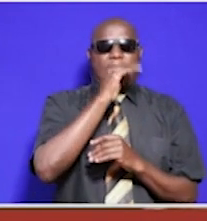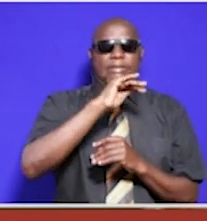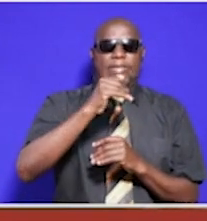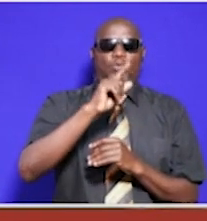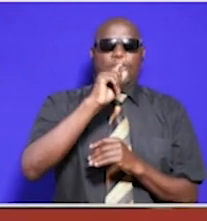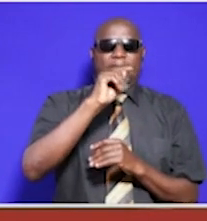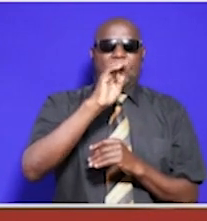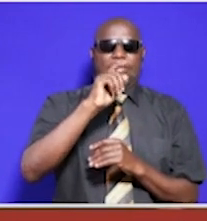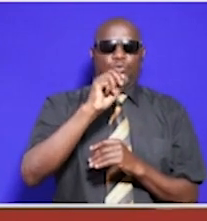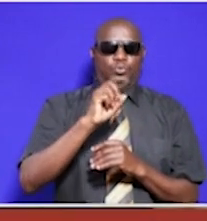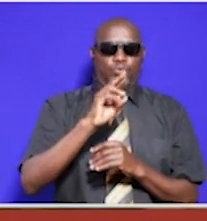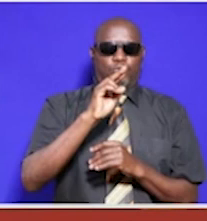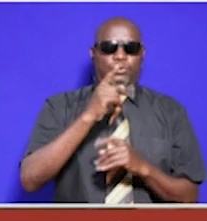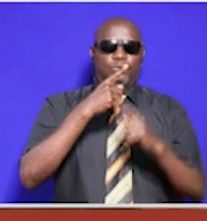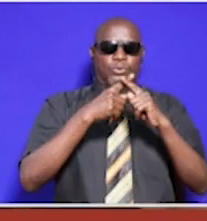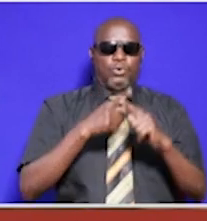of